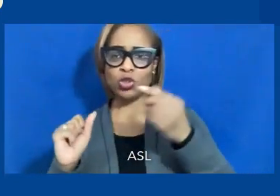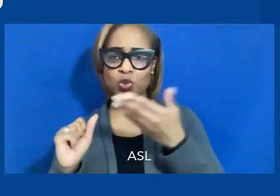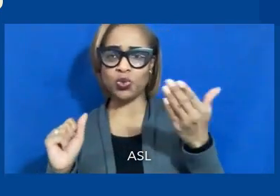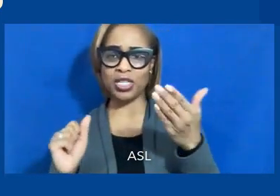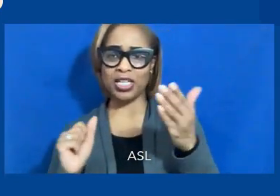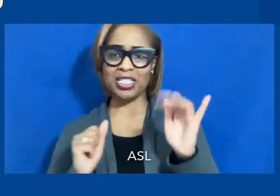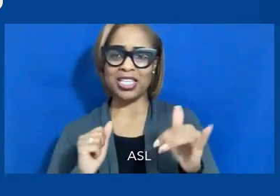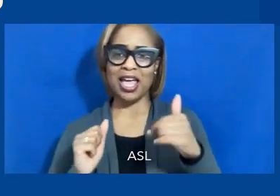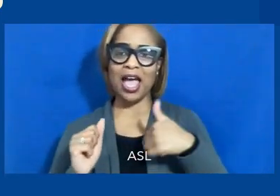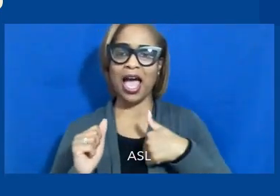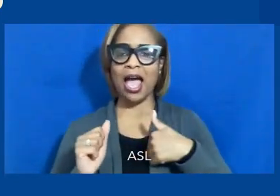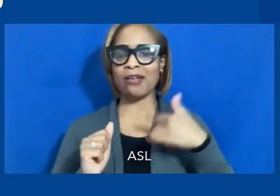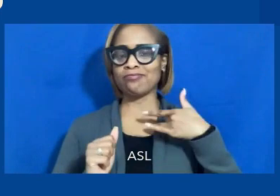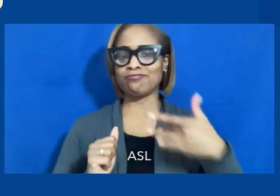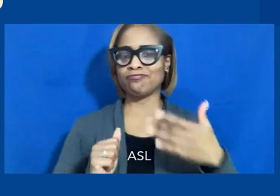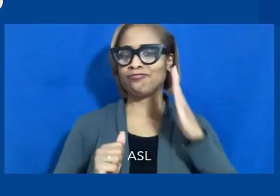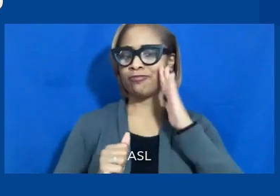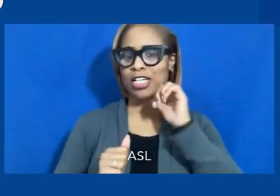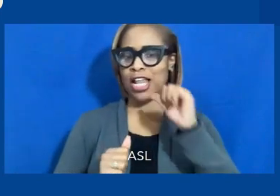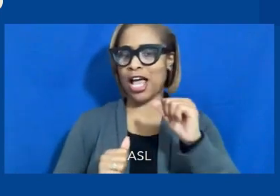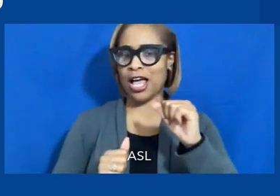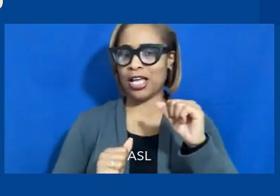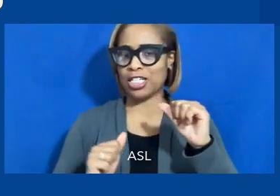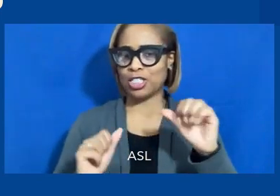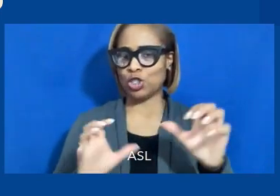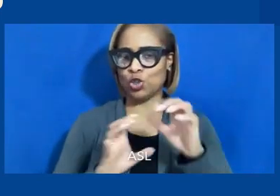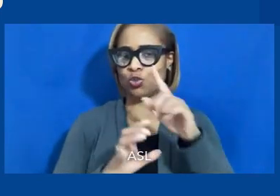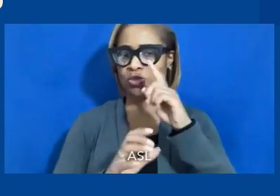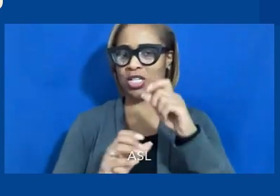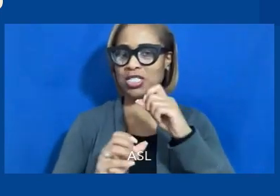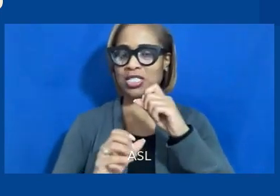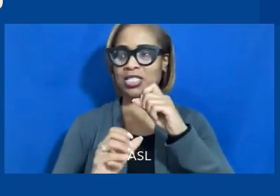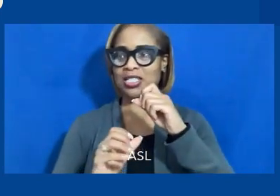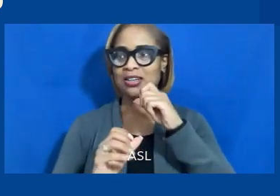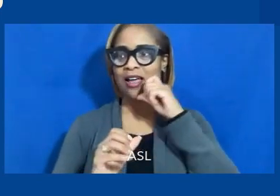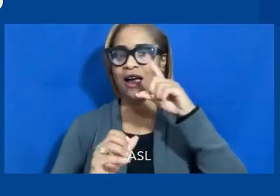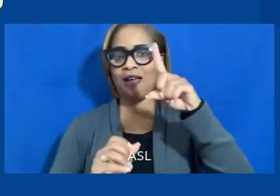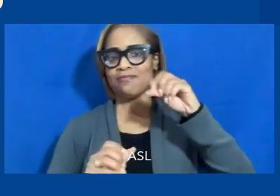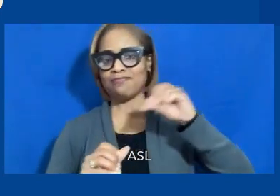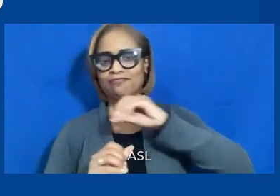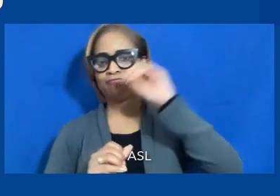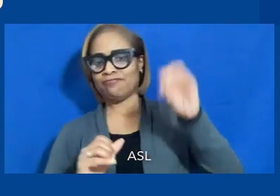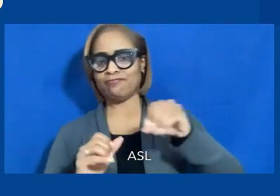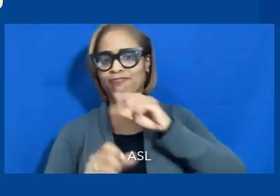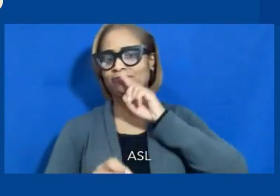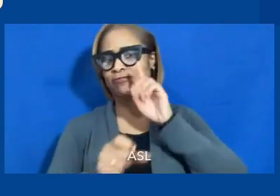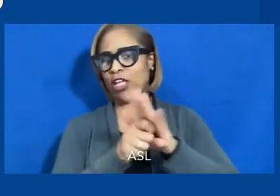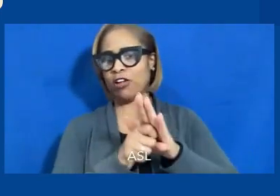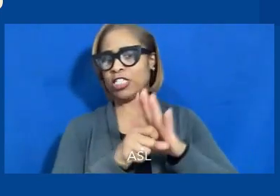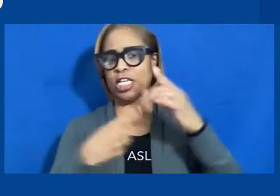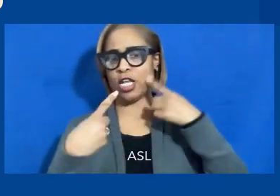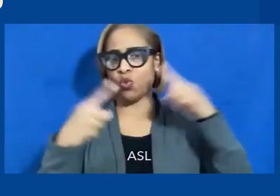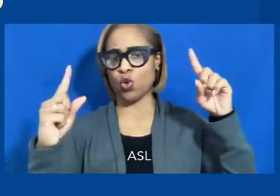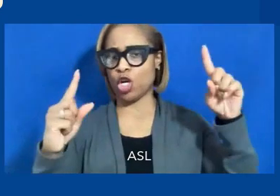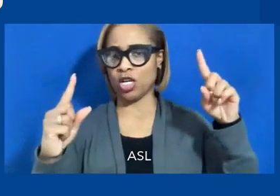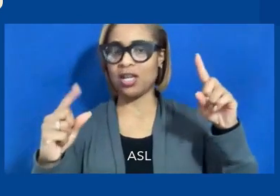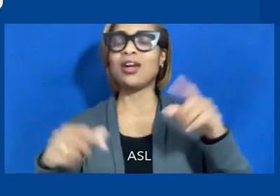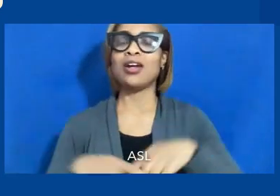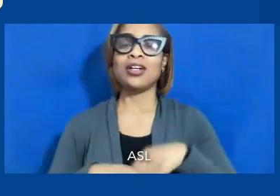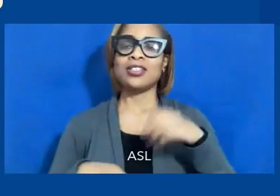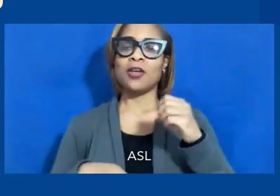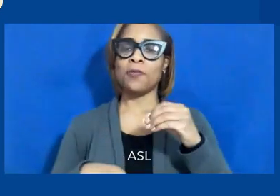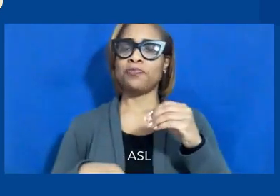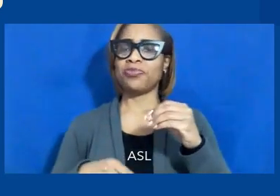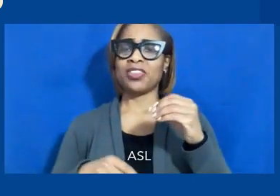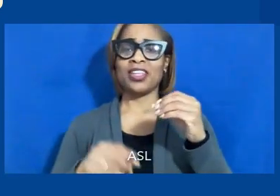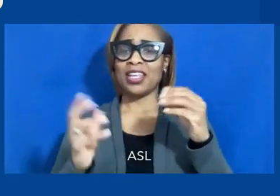just wouldn't have had the courage to do because they weren't foolproof, or they weren't fail safe. And then I knew I could fail. Everybody was on